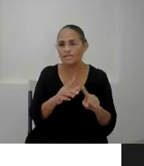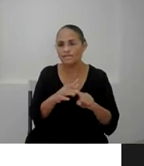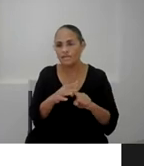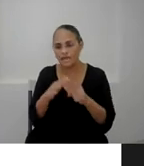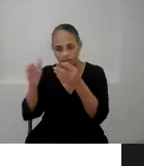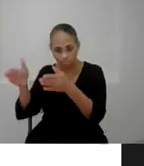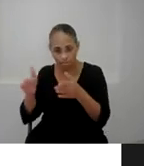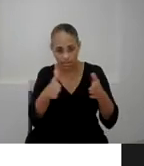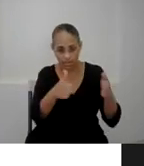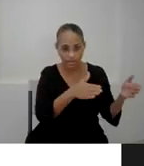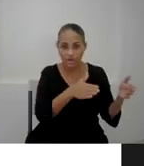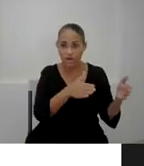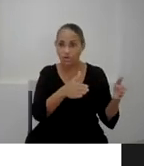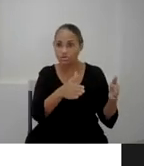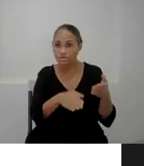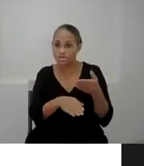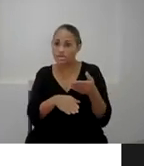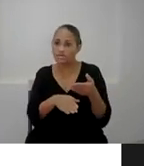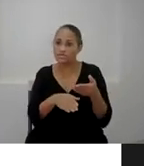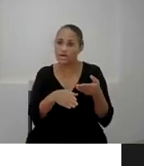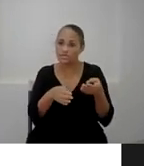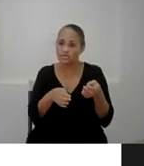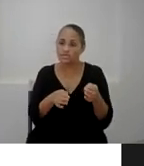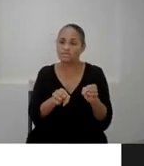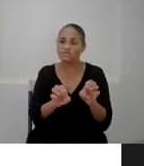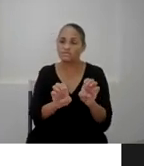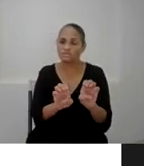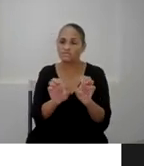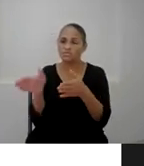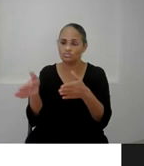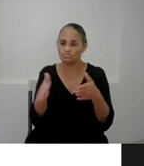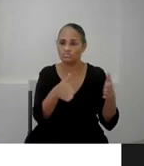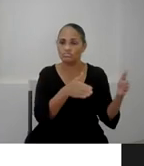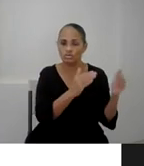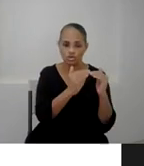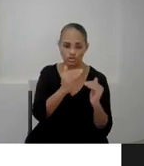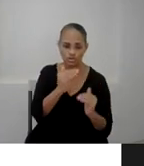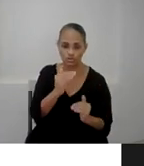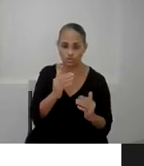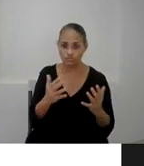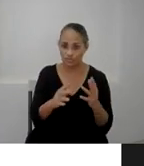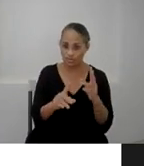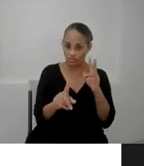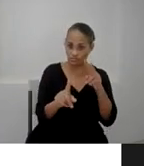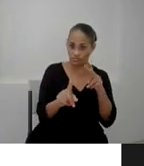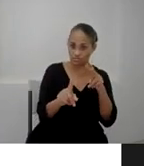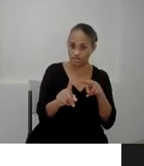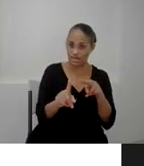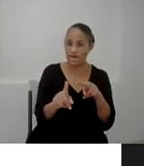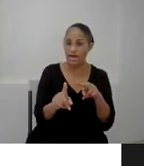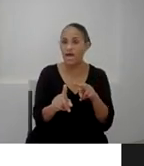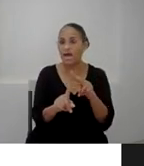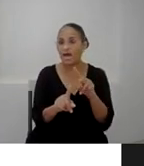to reduce the likelihood of behavioural concerns from the person's perspective. And until you have got